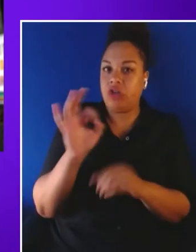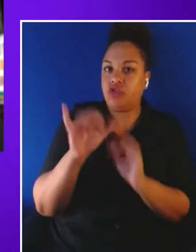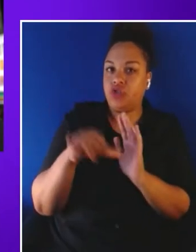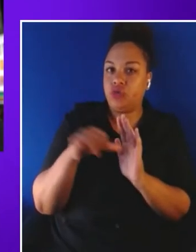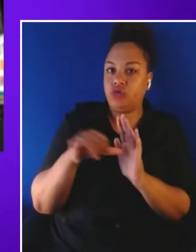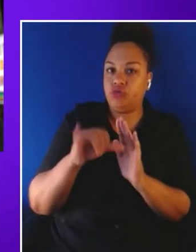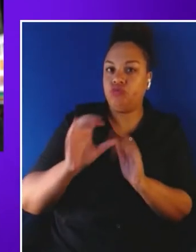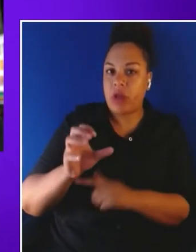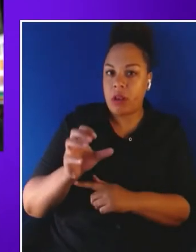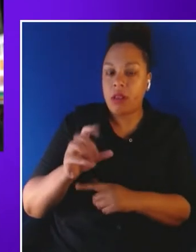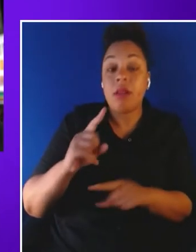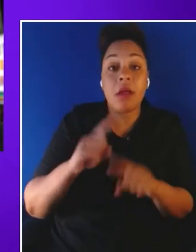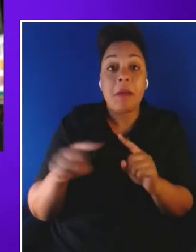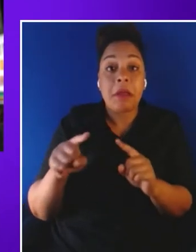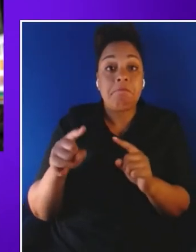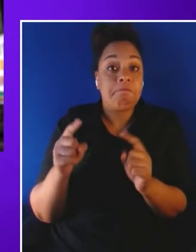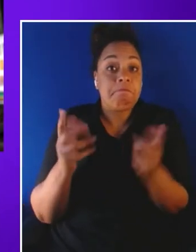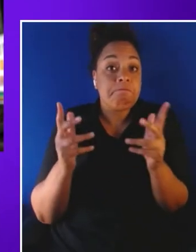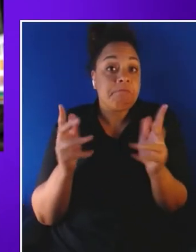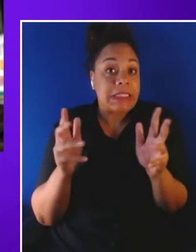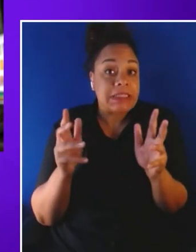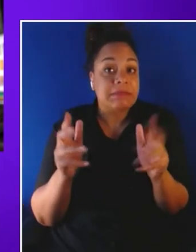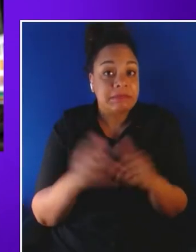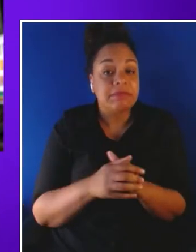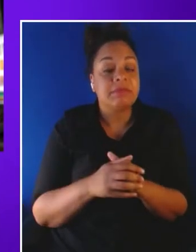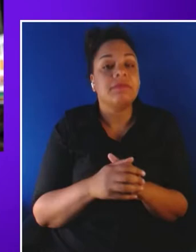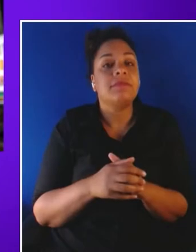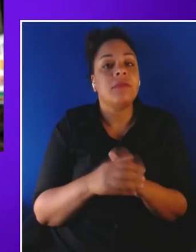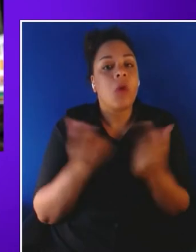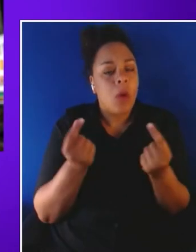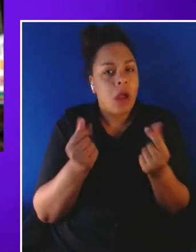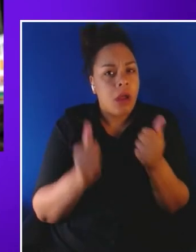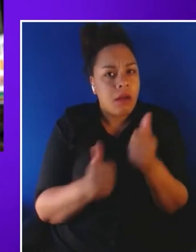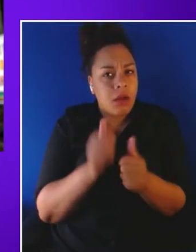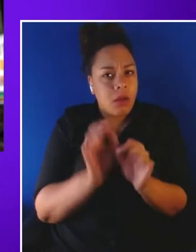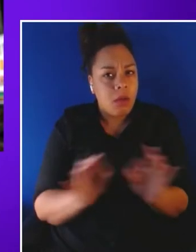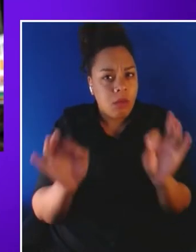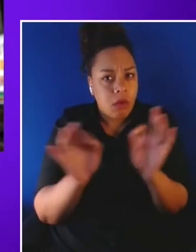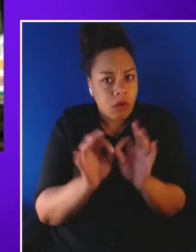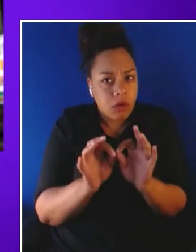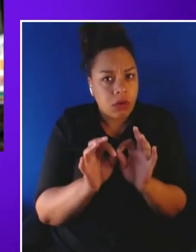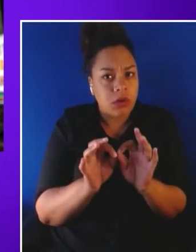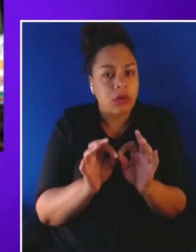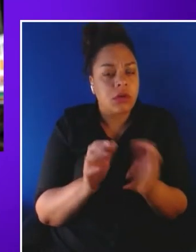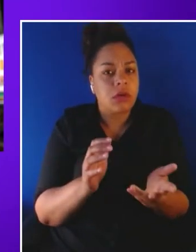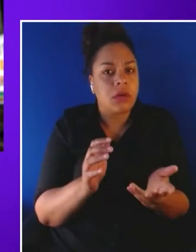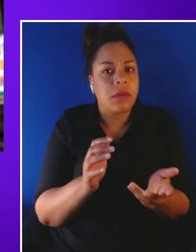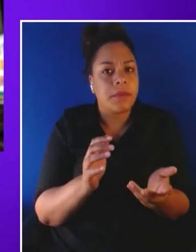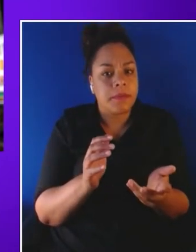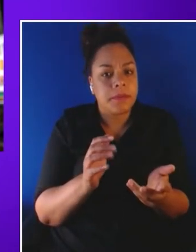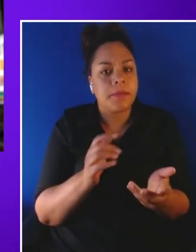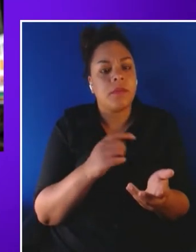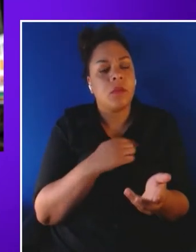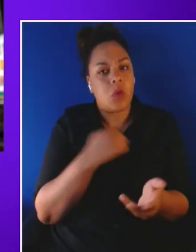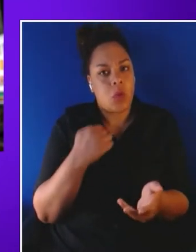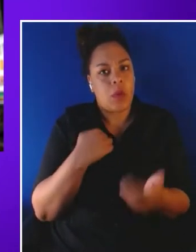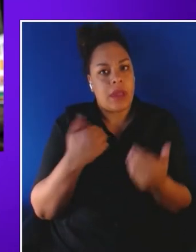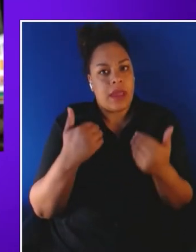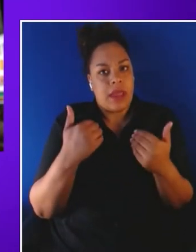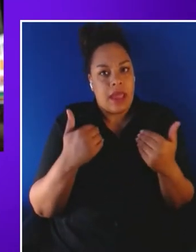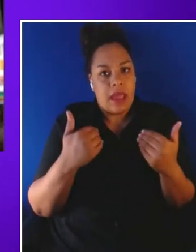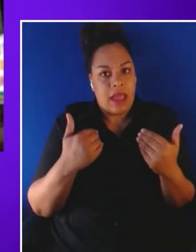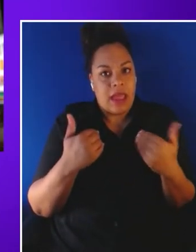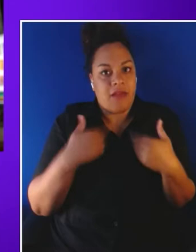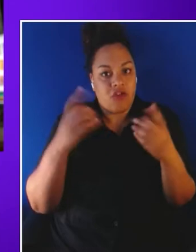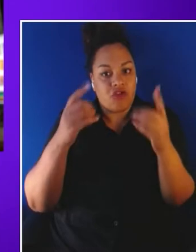And that's it. What is important is we got the director is Maria